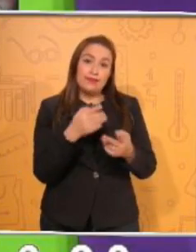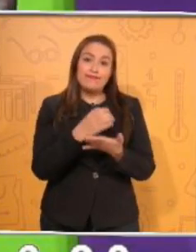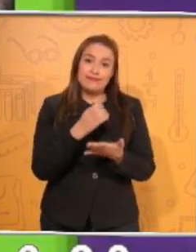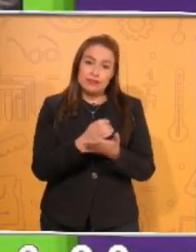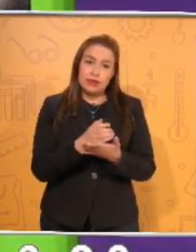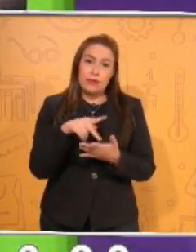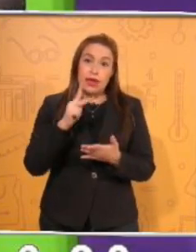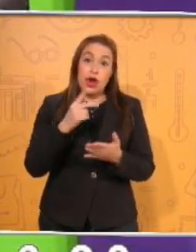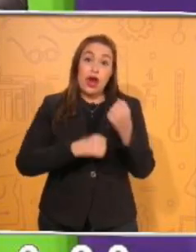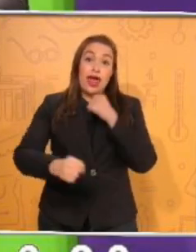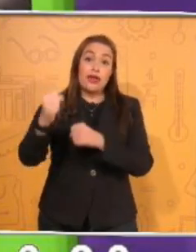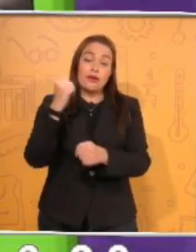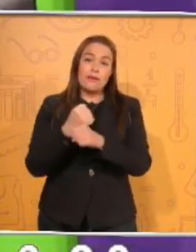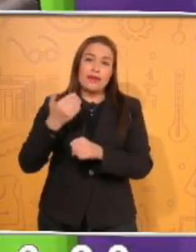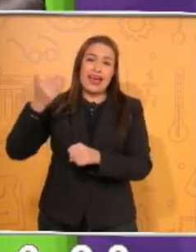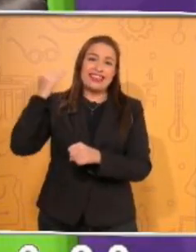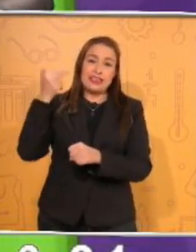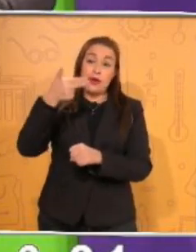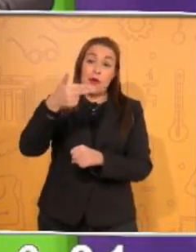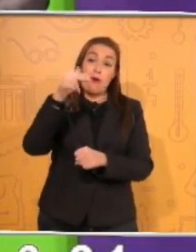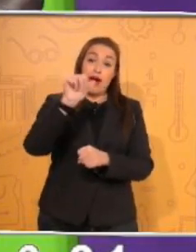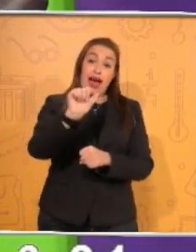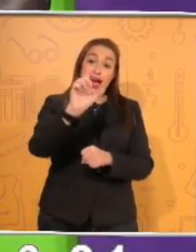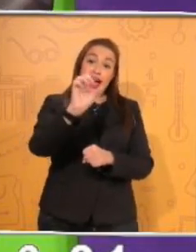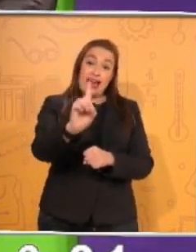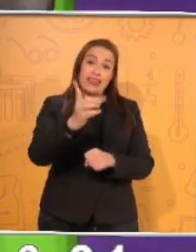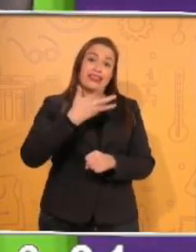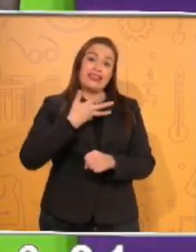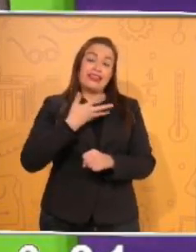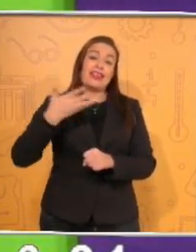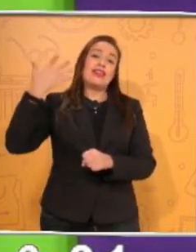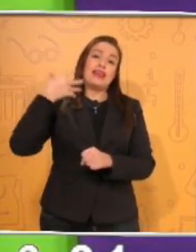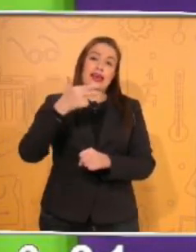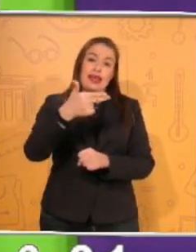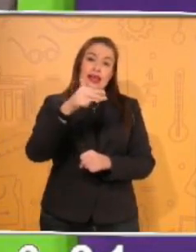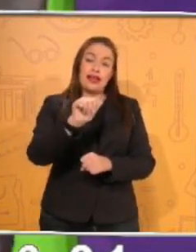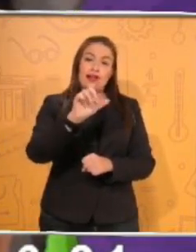4 cell phones in my bedroom.